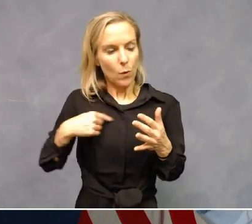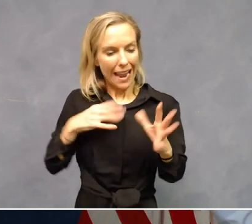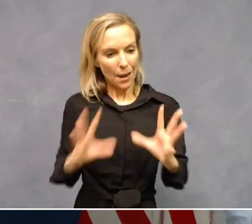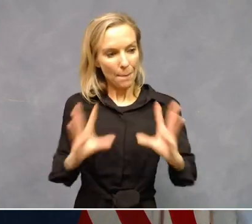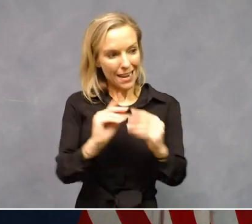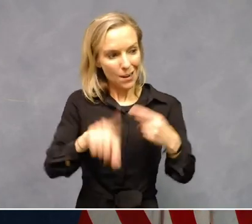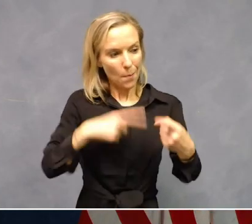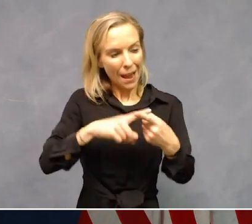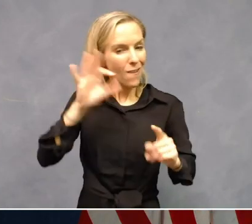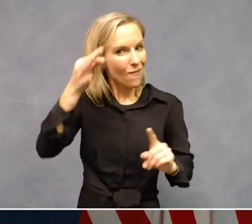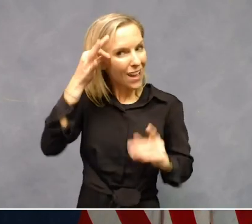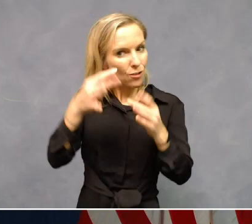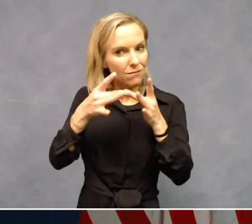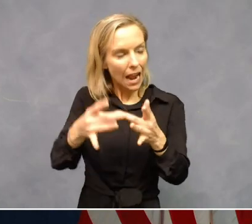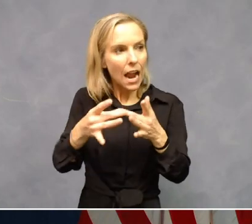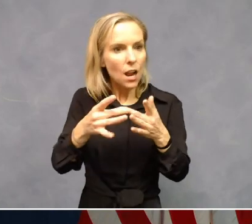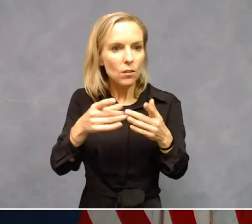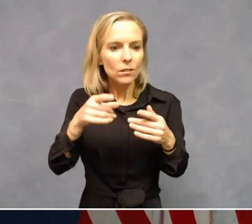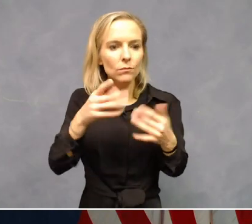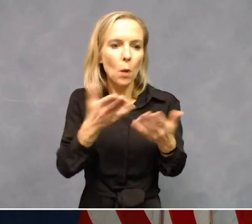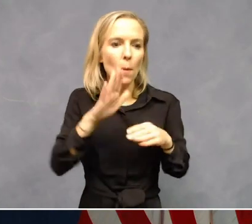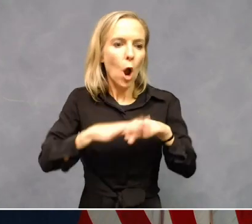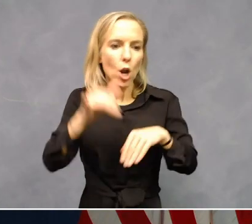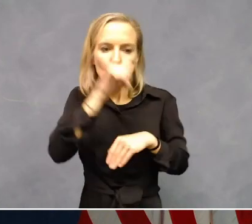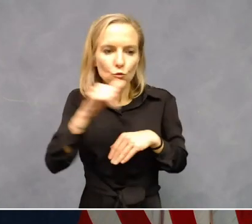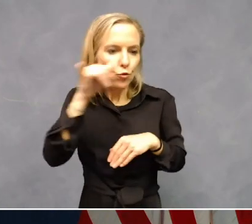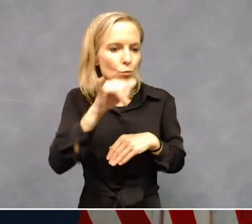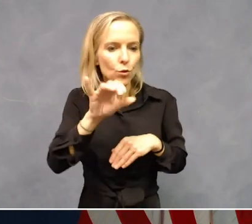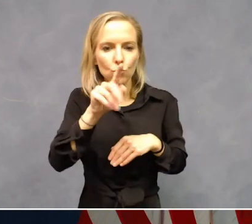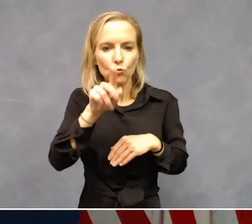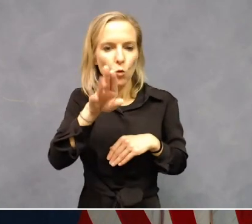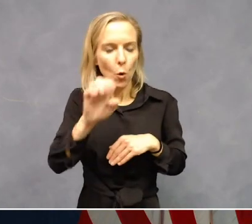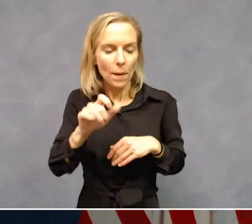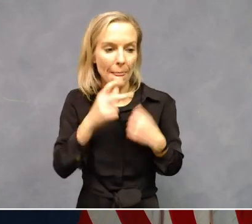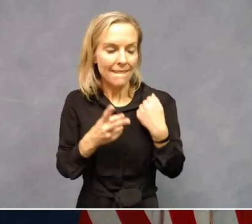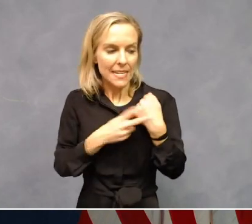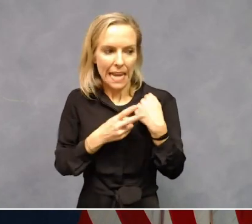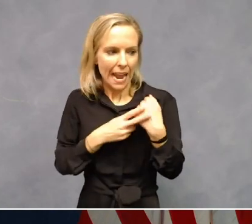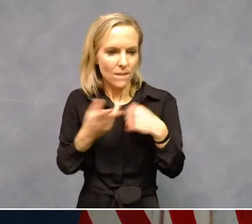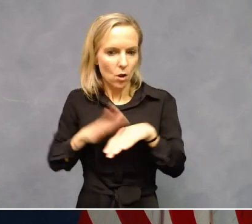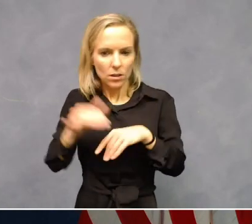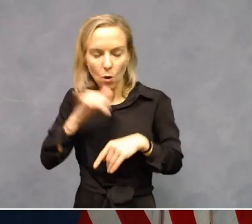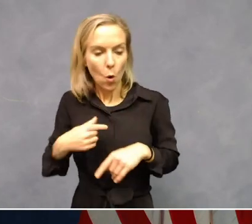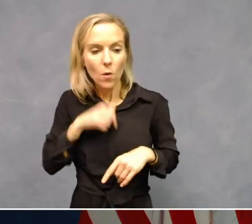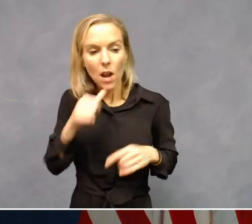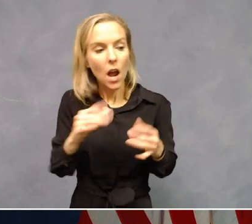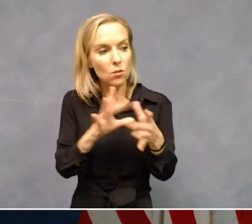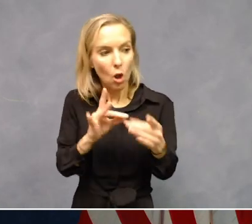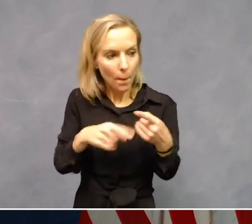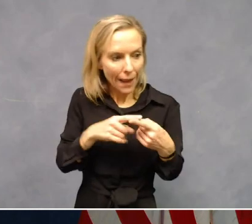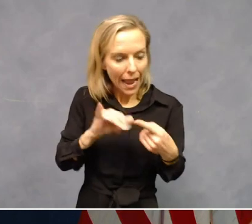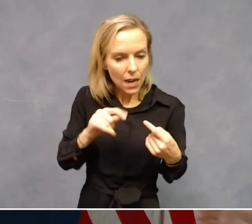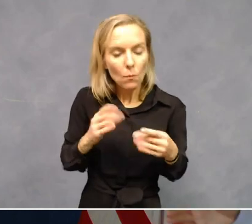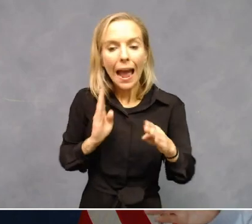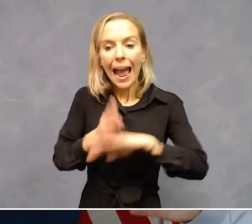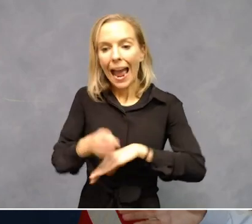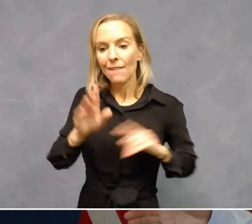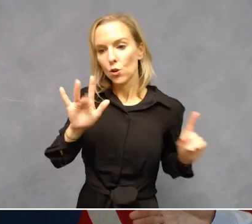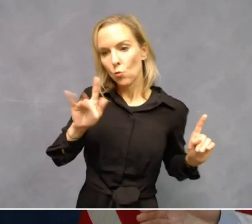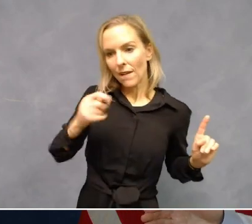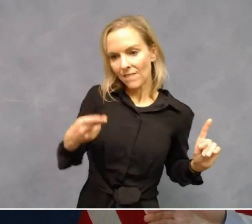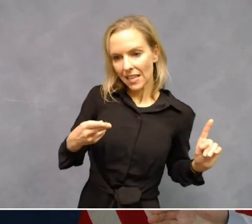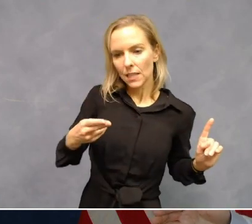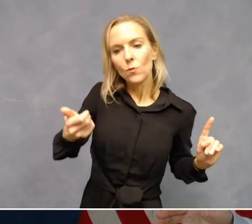of our YouTube or the rest. We saved them, and if we didn't talk about it, then we didn't talk about it. But what we did after the 25th is denied